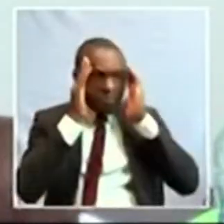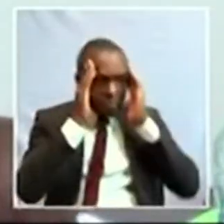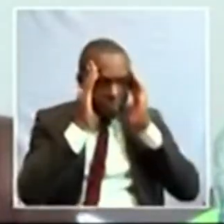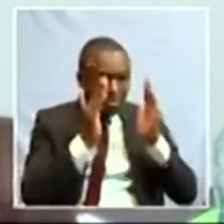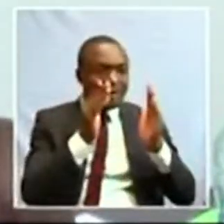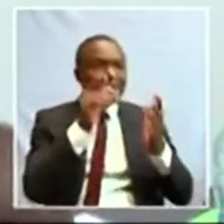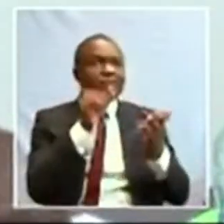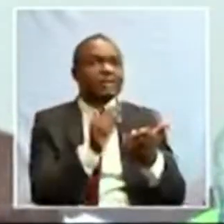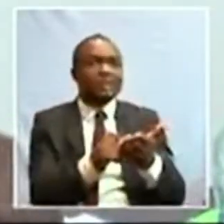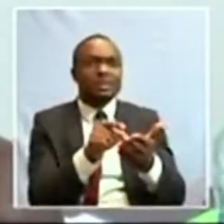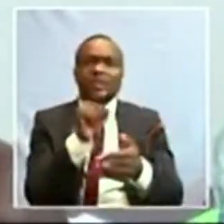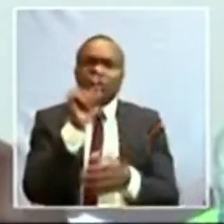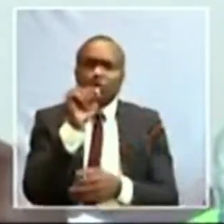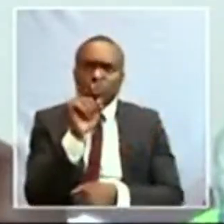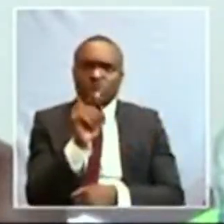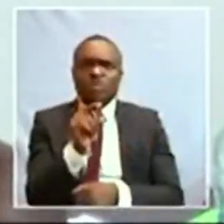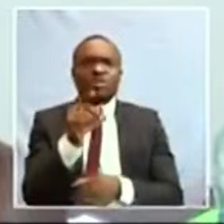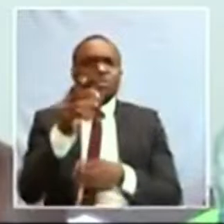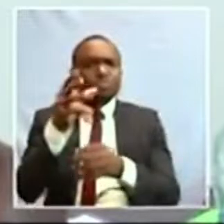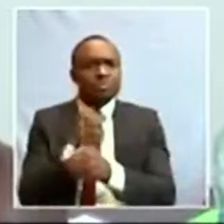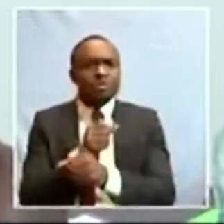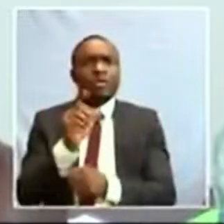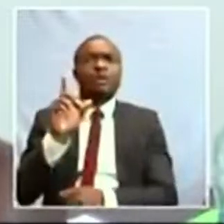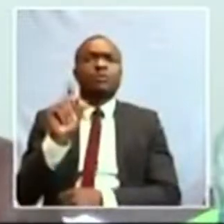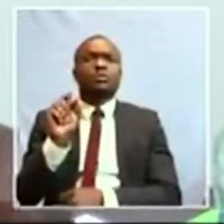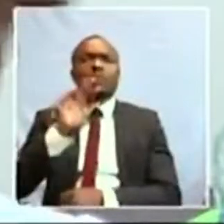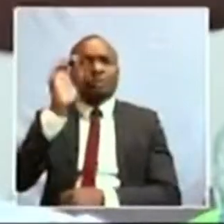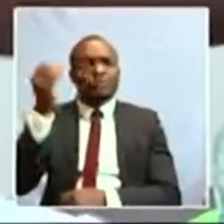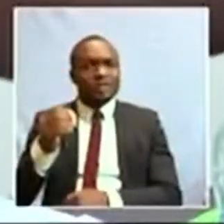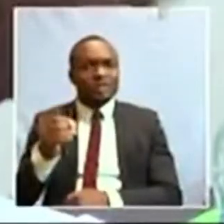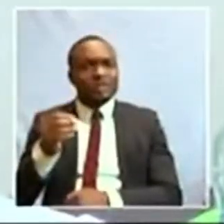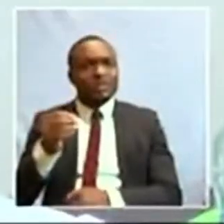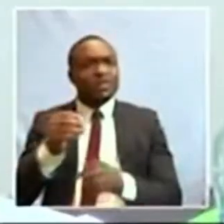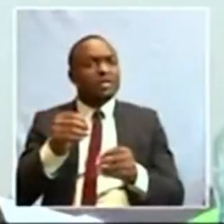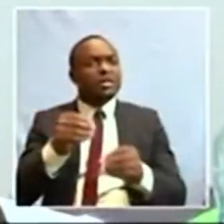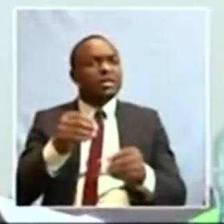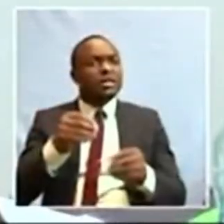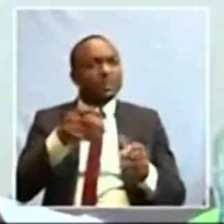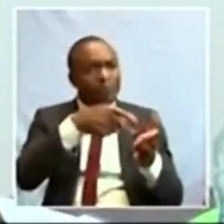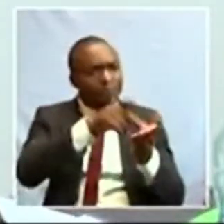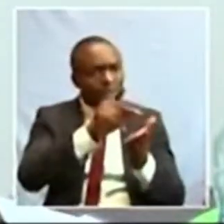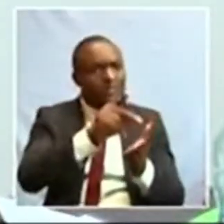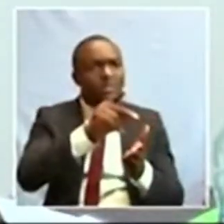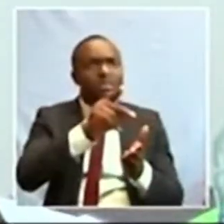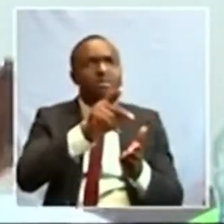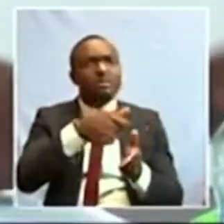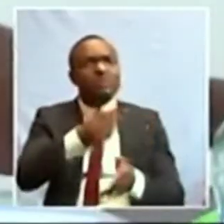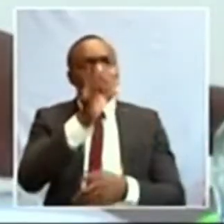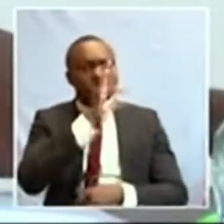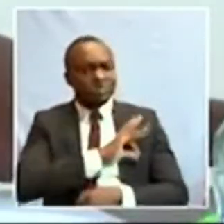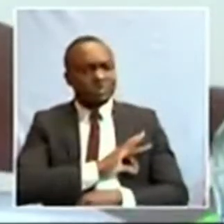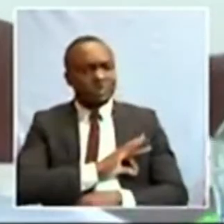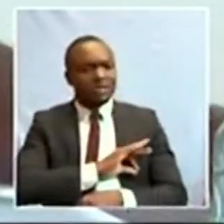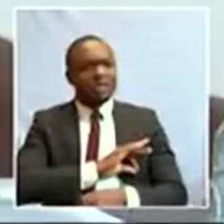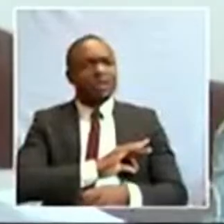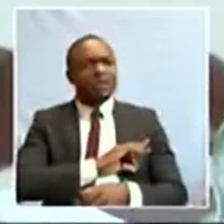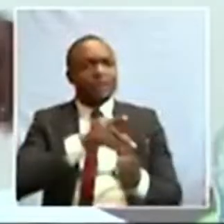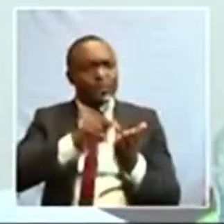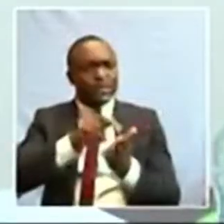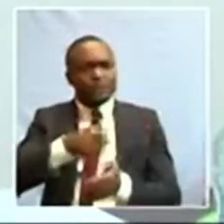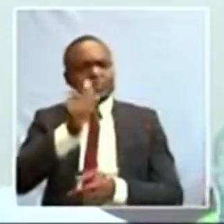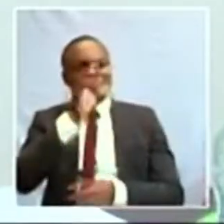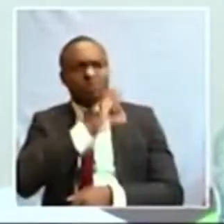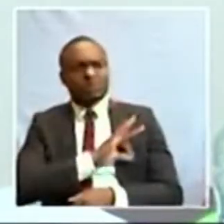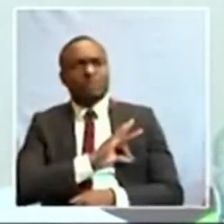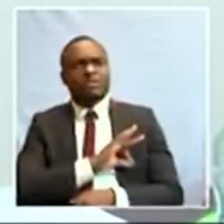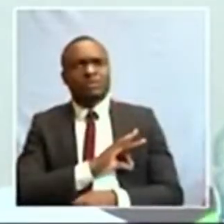such, you were actually getting the 20%, taking it to your salaries, paying yourselves for the services that